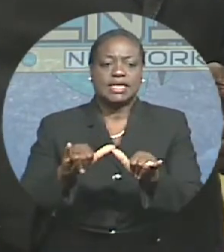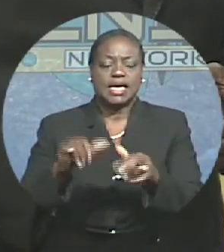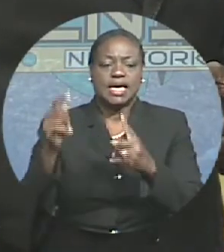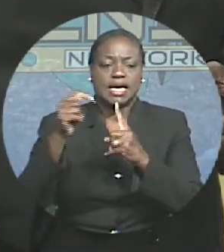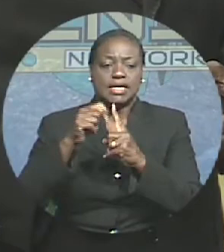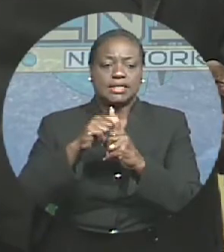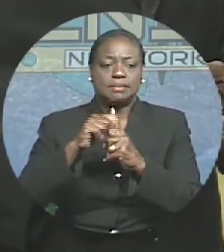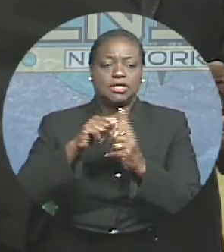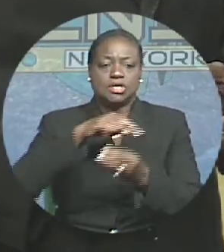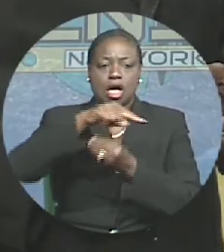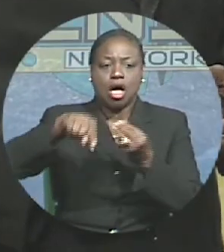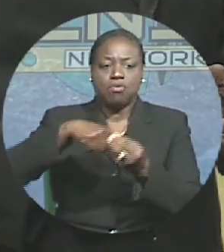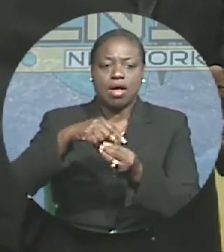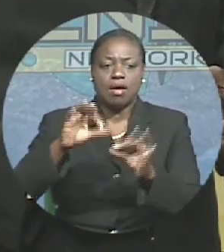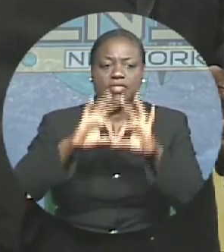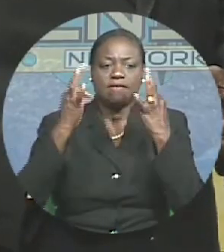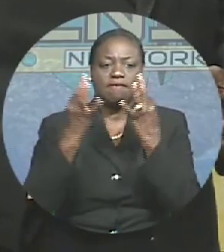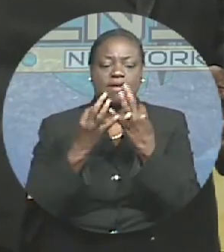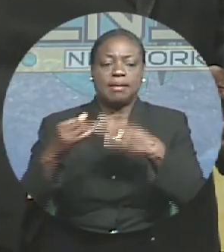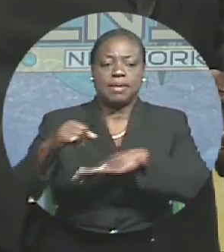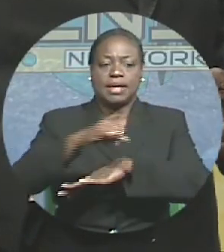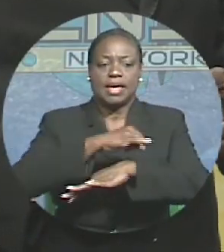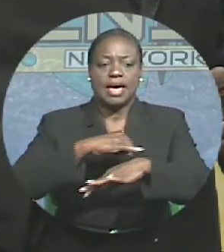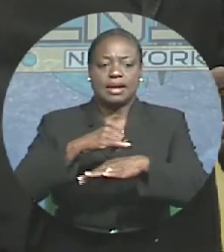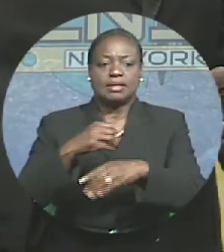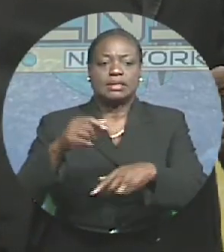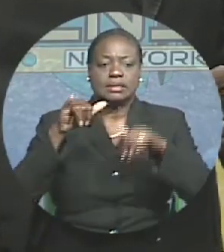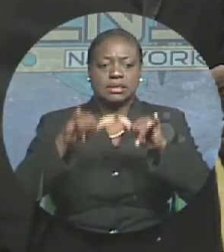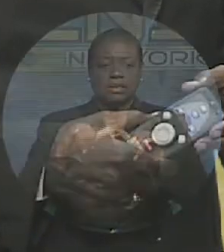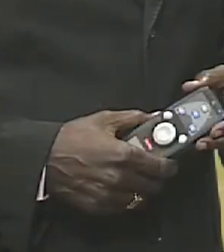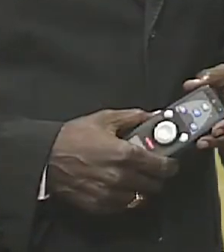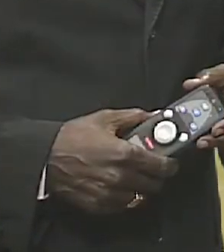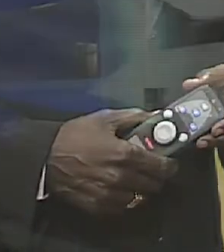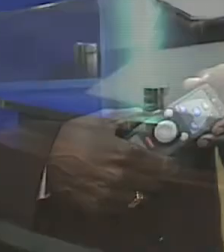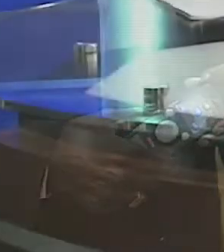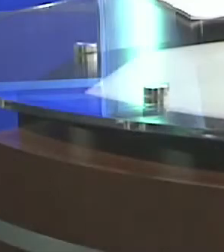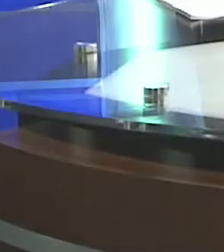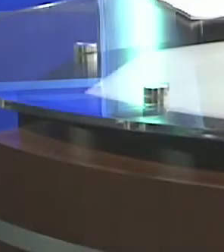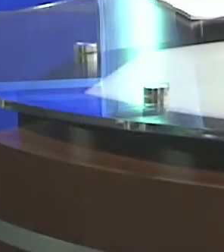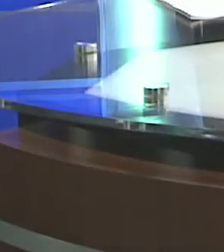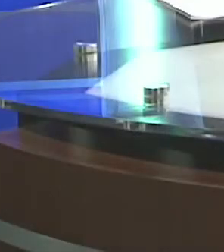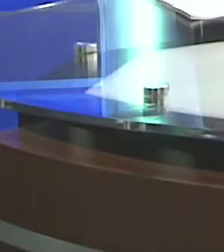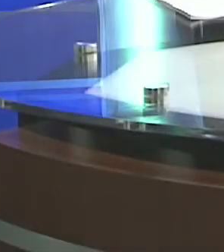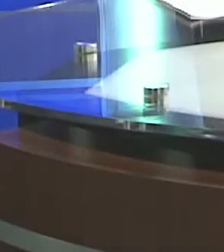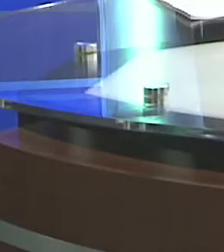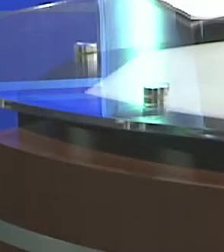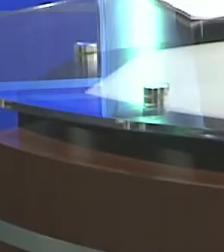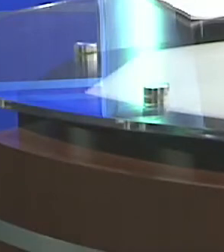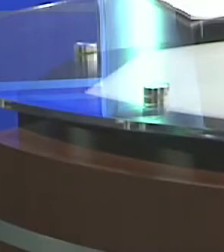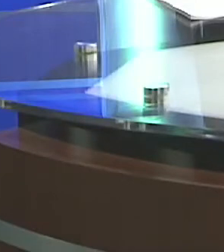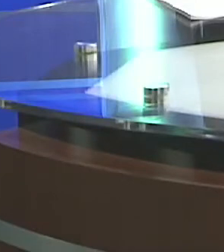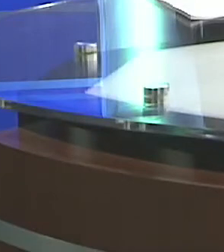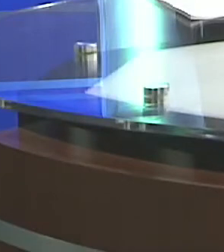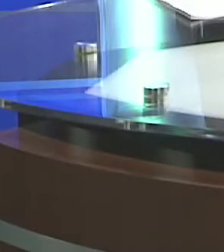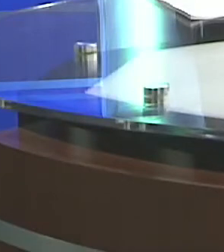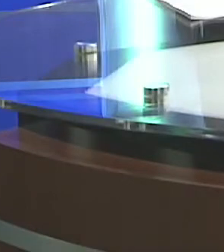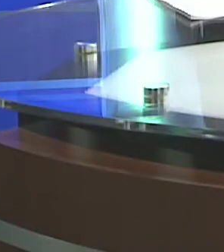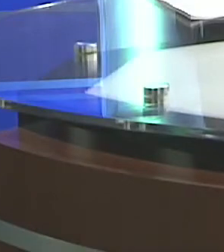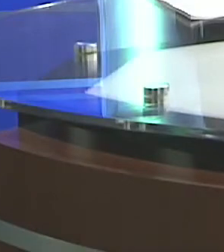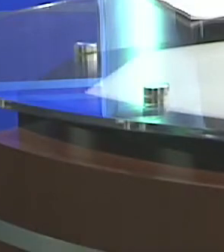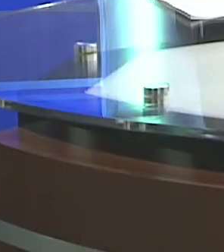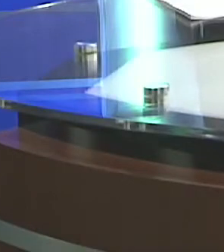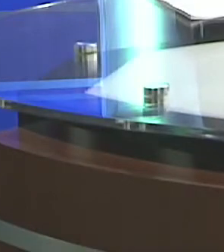temperatures around the family violence, travel and boating forecast is still to come. Well, still to come in the Bahamas tonight, we've got